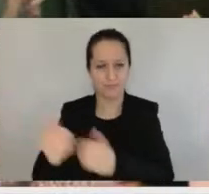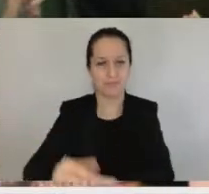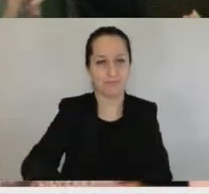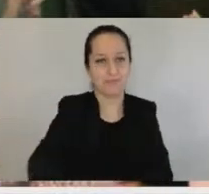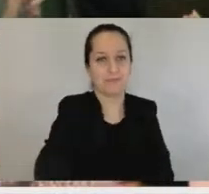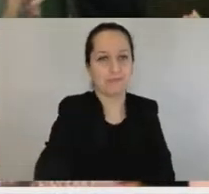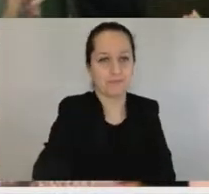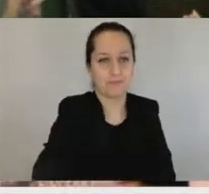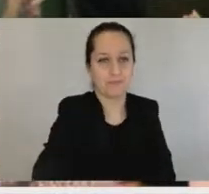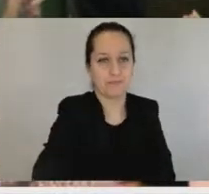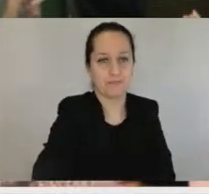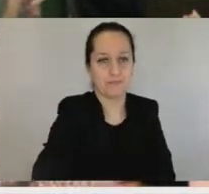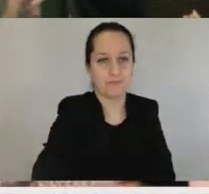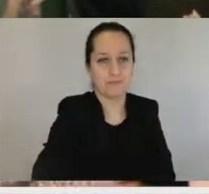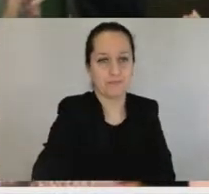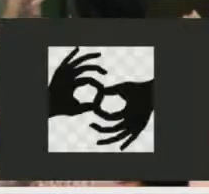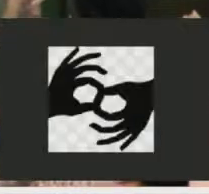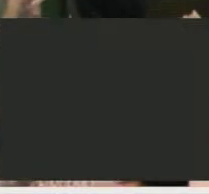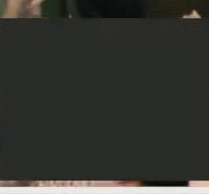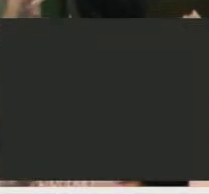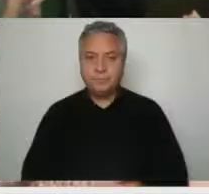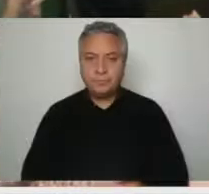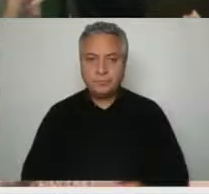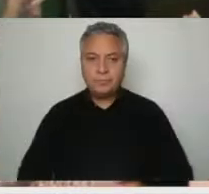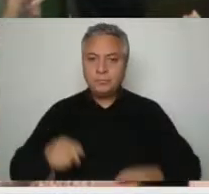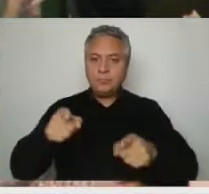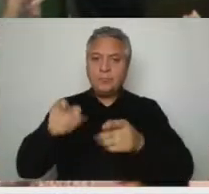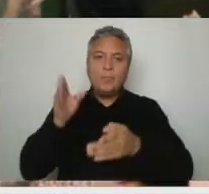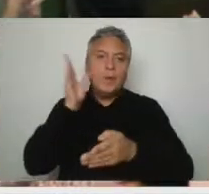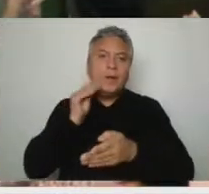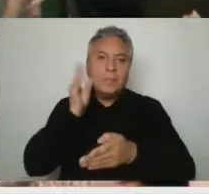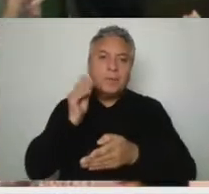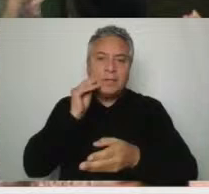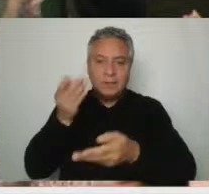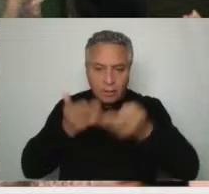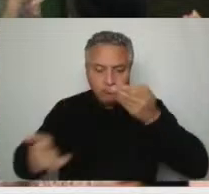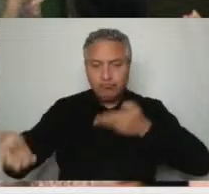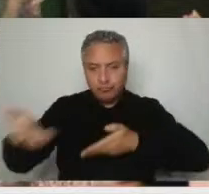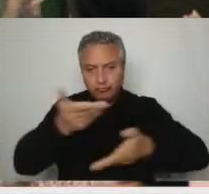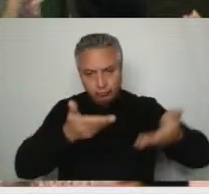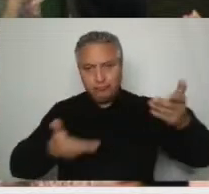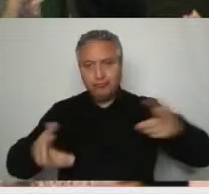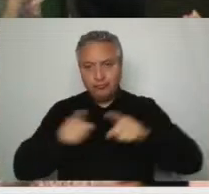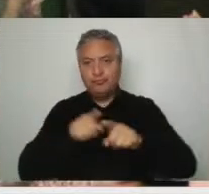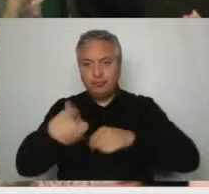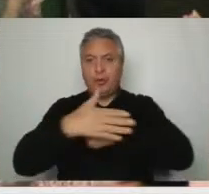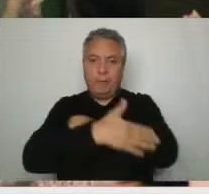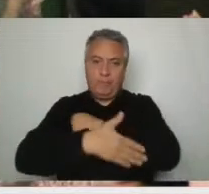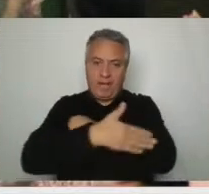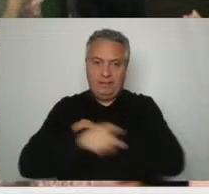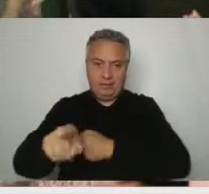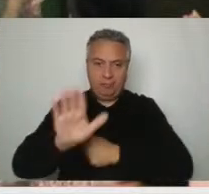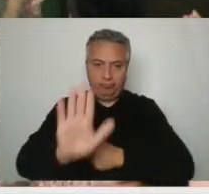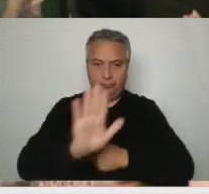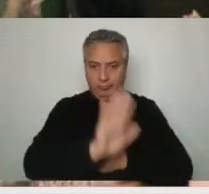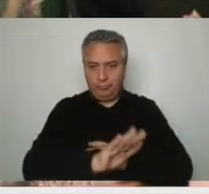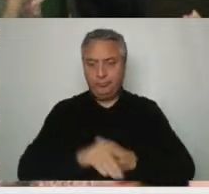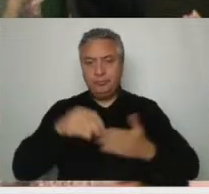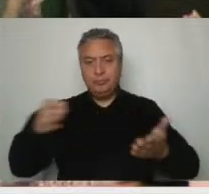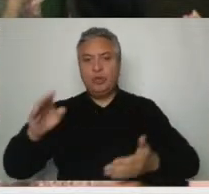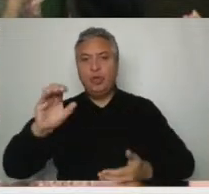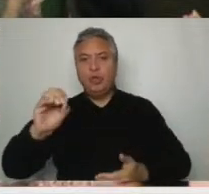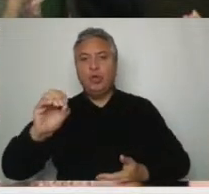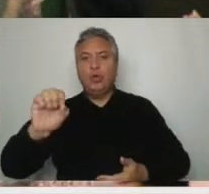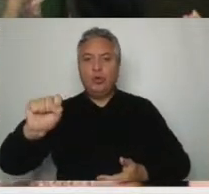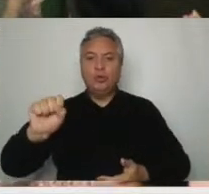region that will comment on the presentations that will bring in their experiences in their countries. I give